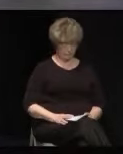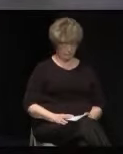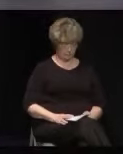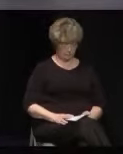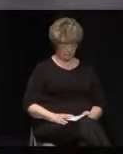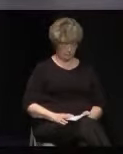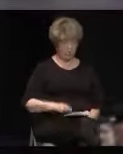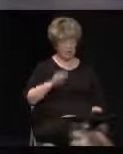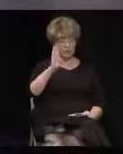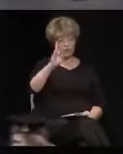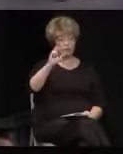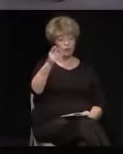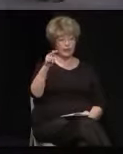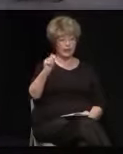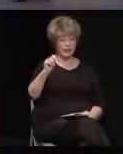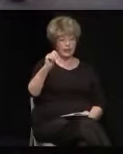Brianna Price.